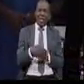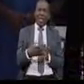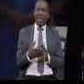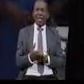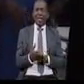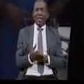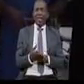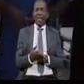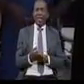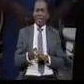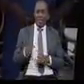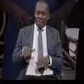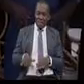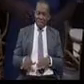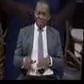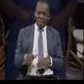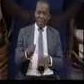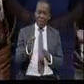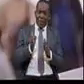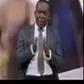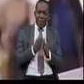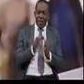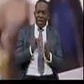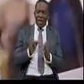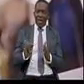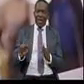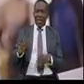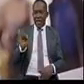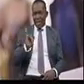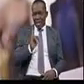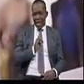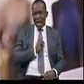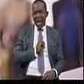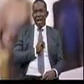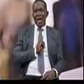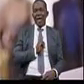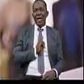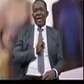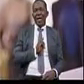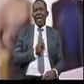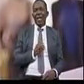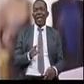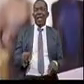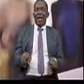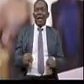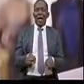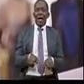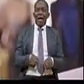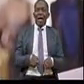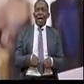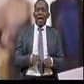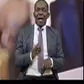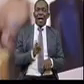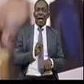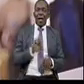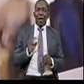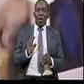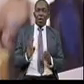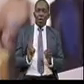day. Still praying as I'm